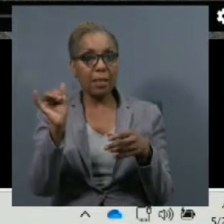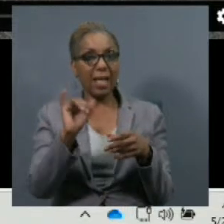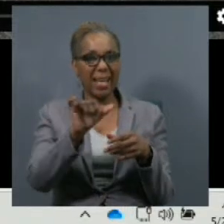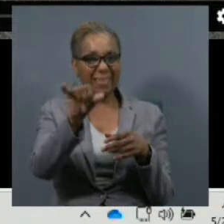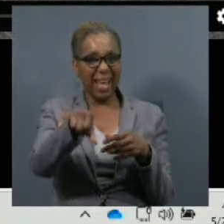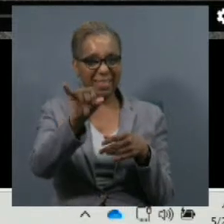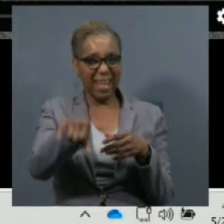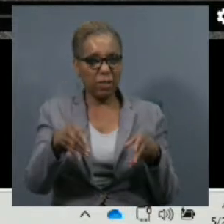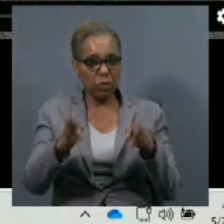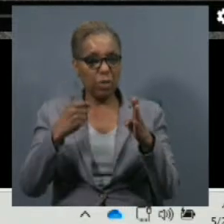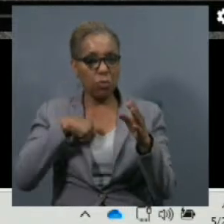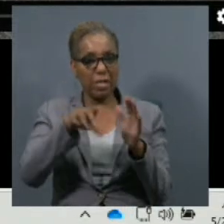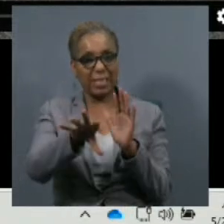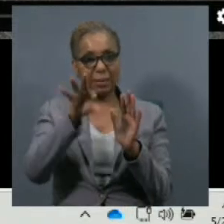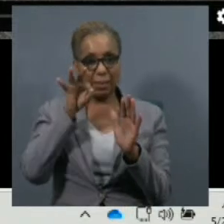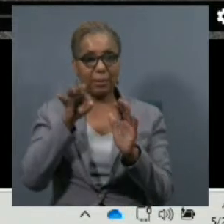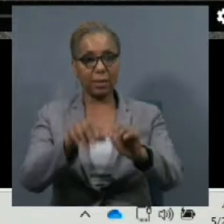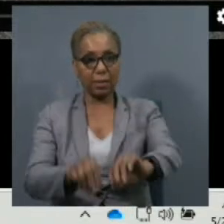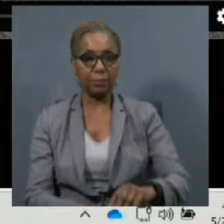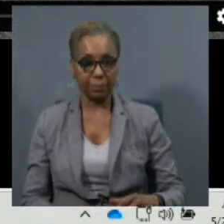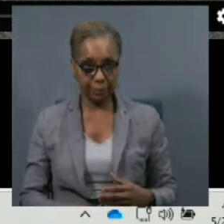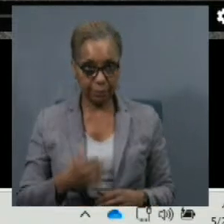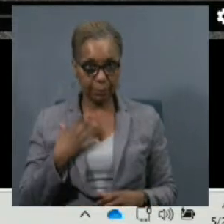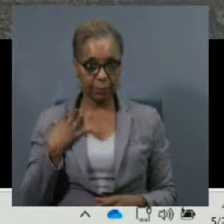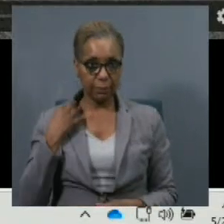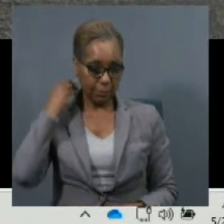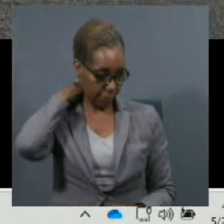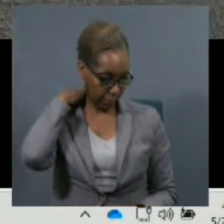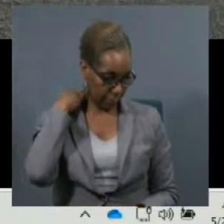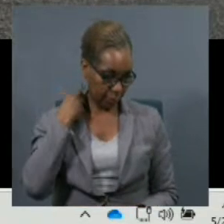one of the streets that we selected.